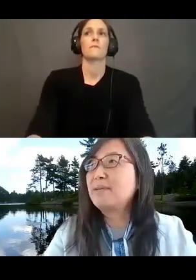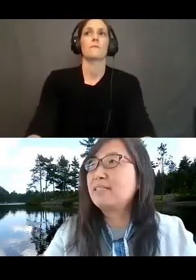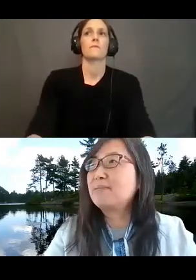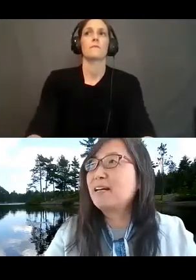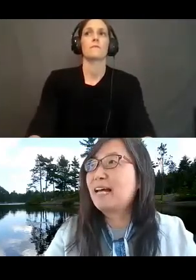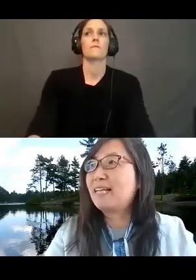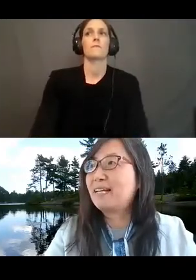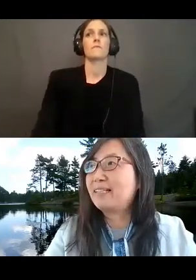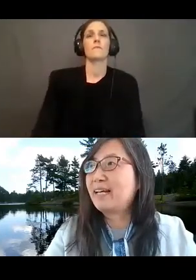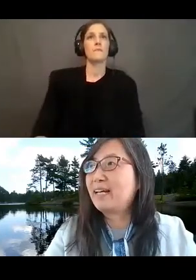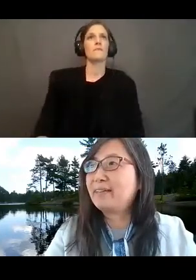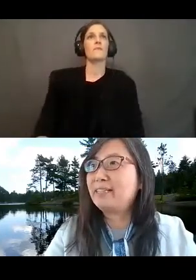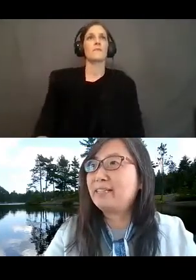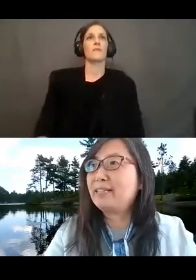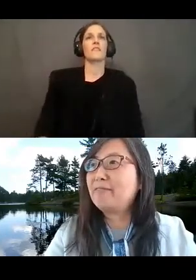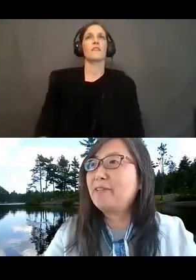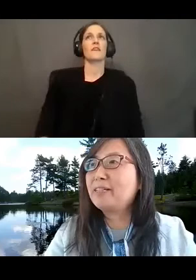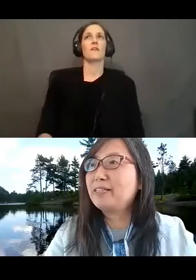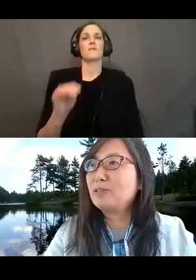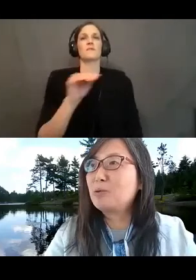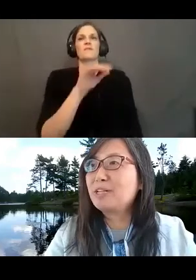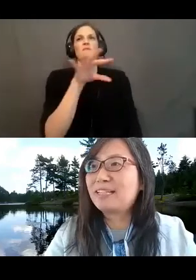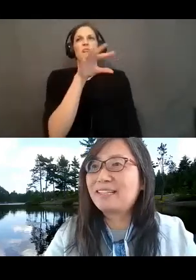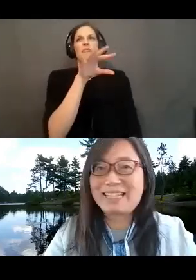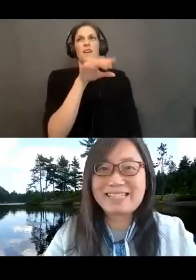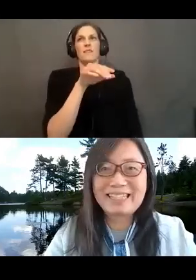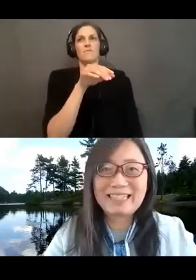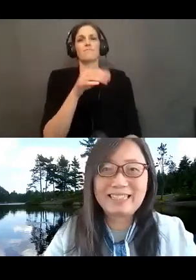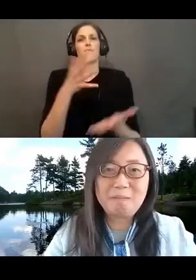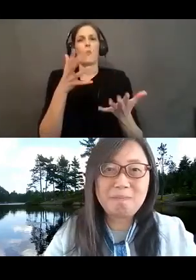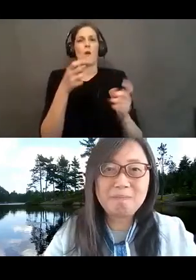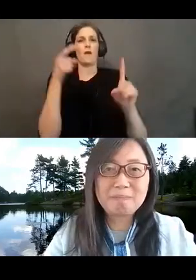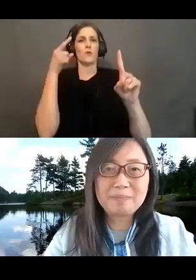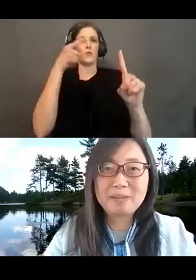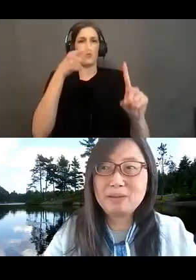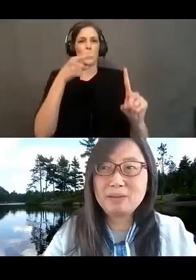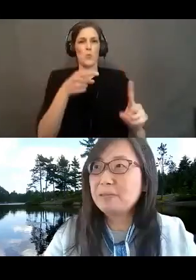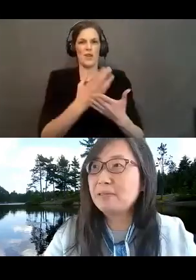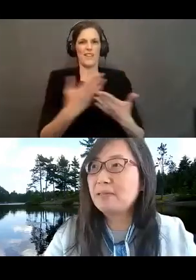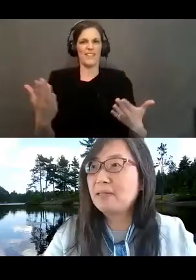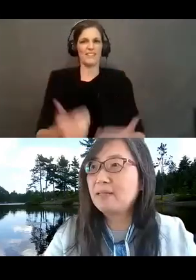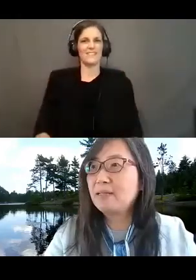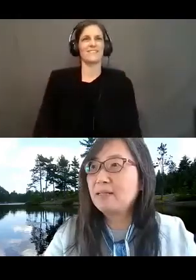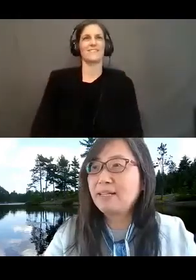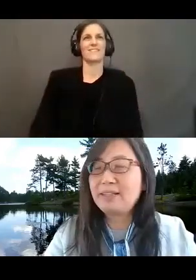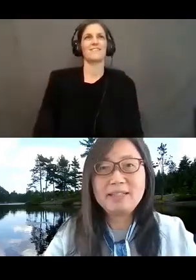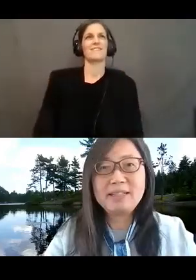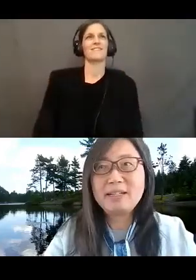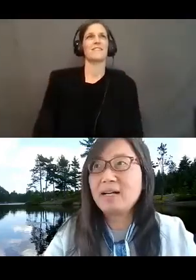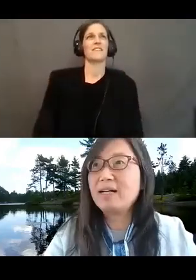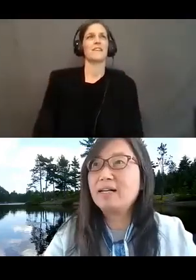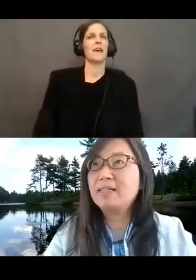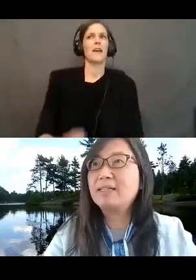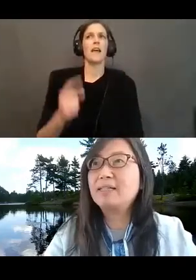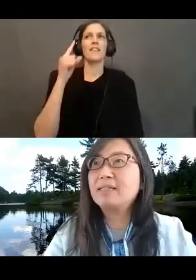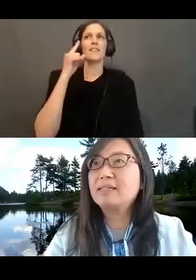and get my spotlight as I need a finger to point at things. Oops. I think,